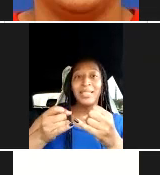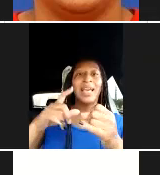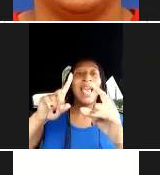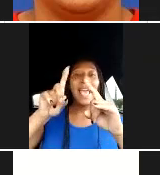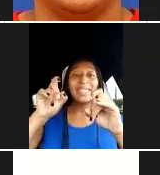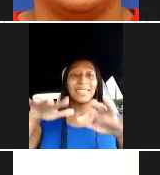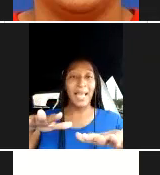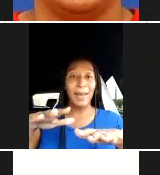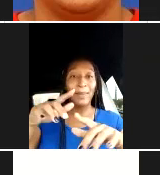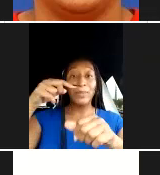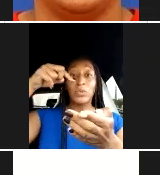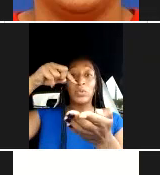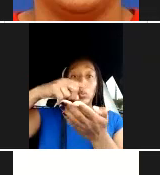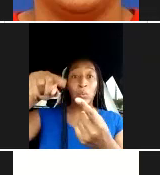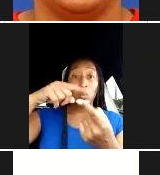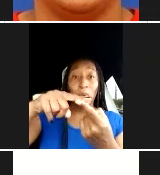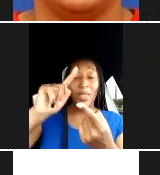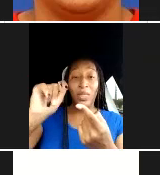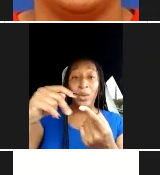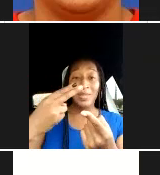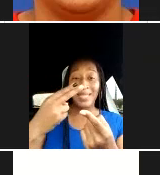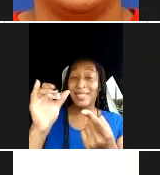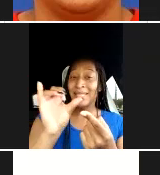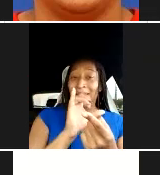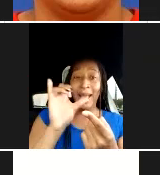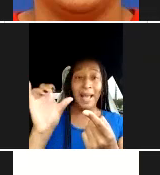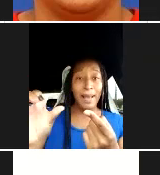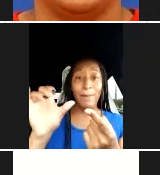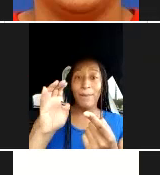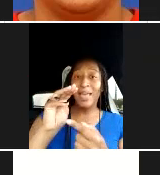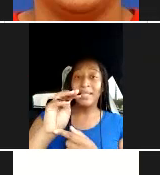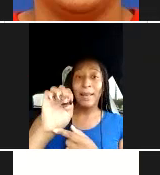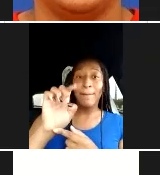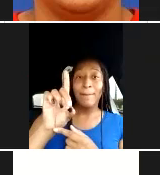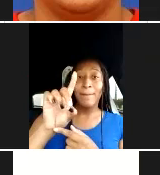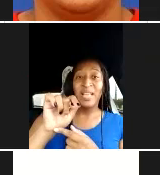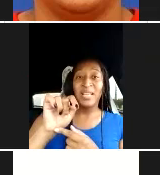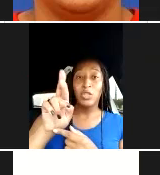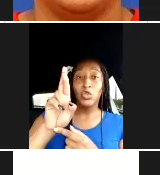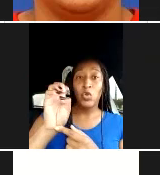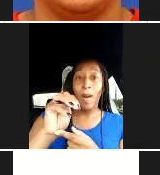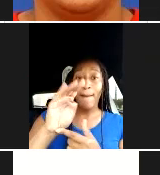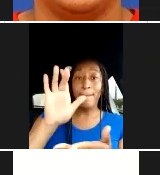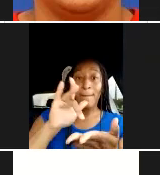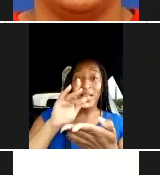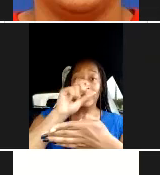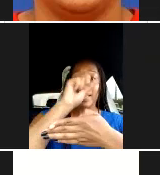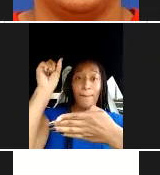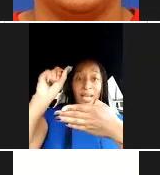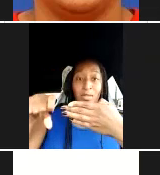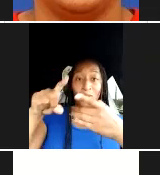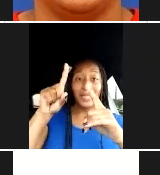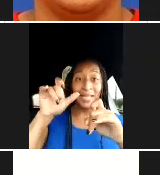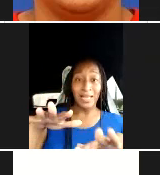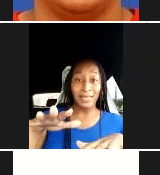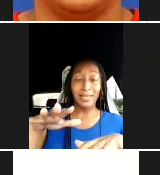final exam works exactly like the midterm did. So under the logistics, it tells you that it's